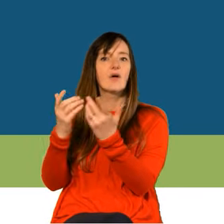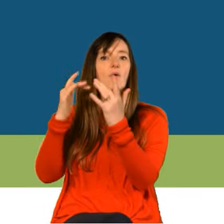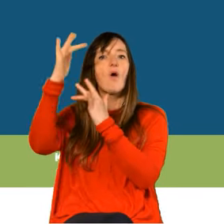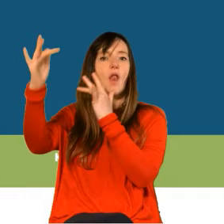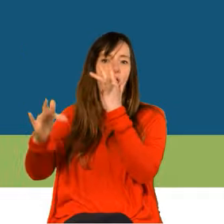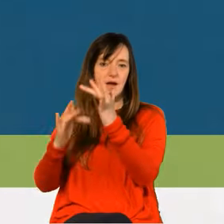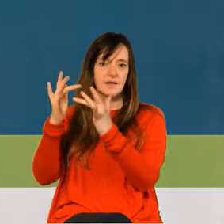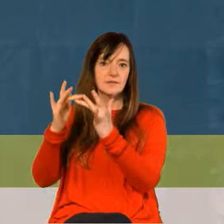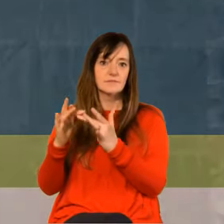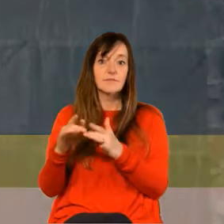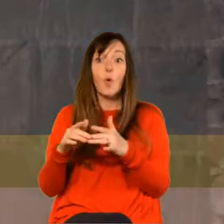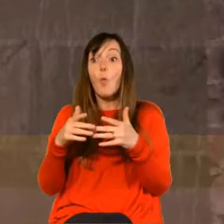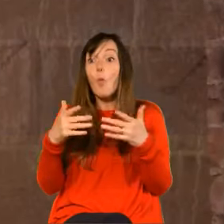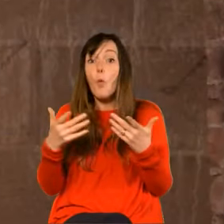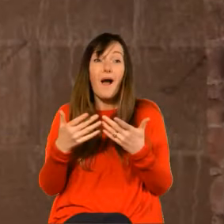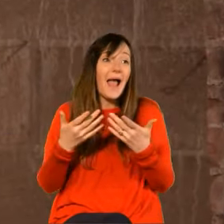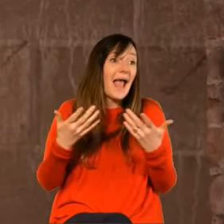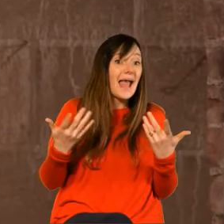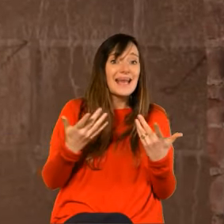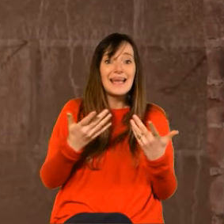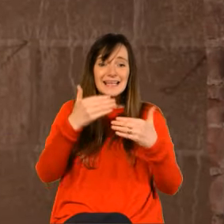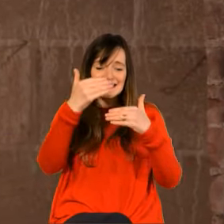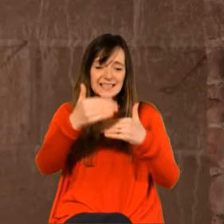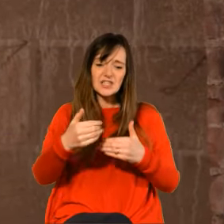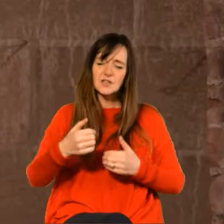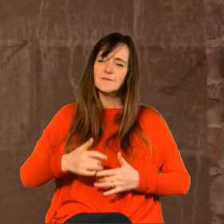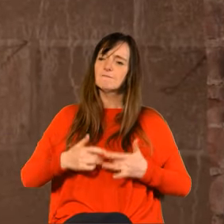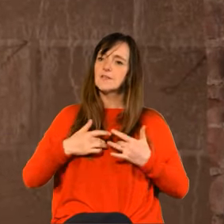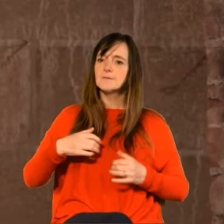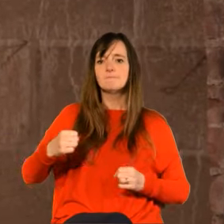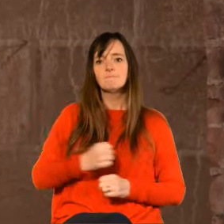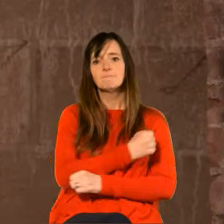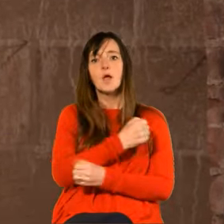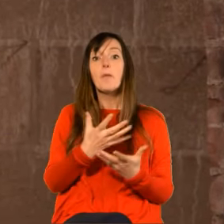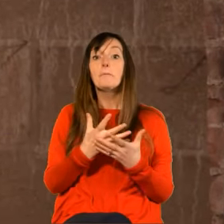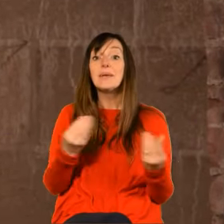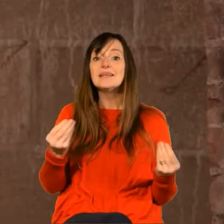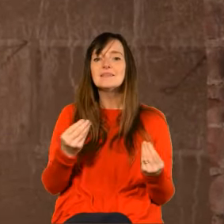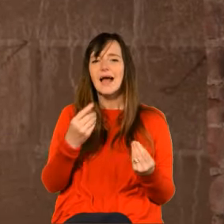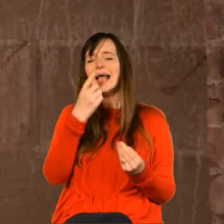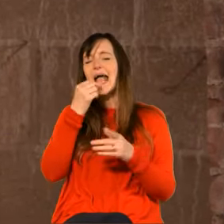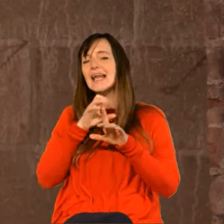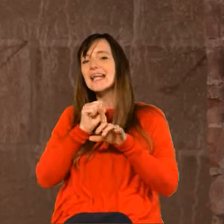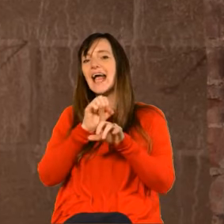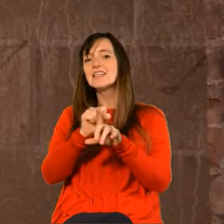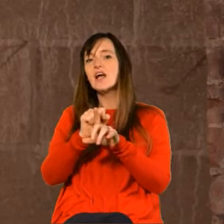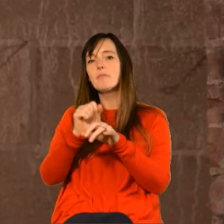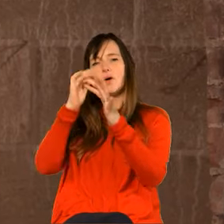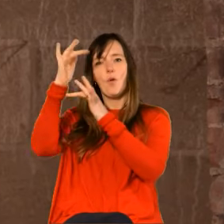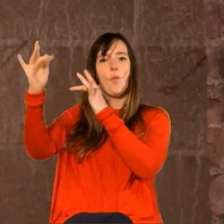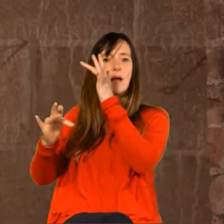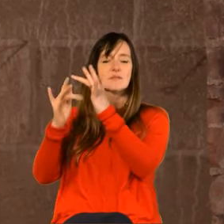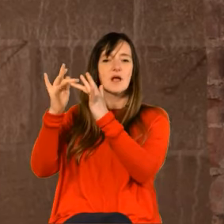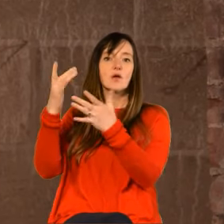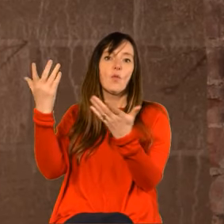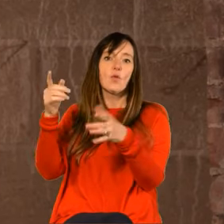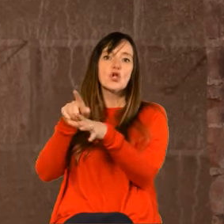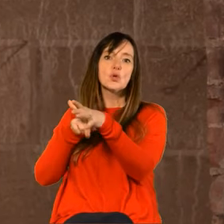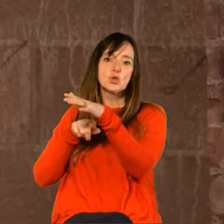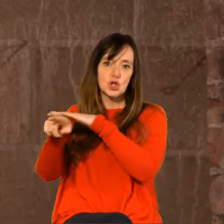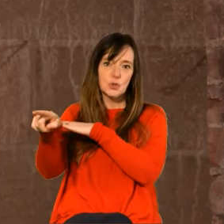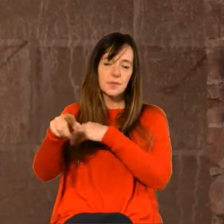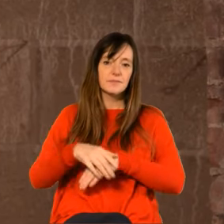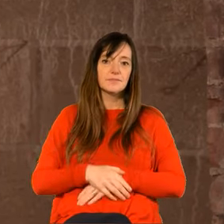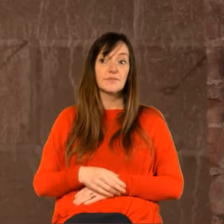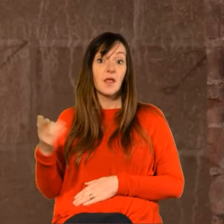Or you can catch up with any sessions that you might have missed from earlier in the week on that website too. But for now, let's just take a few minutes and we will be back